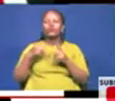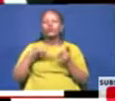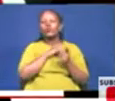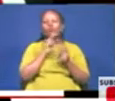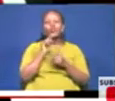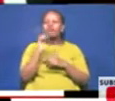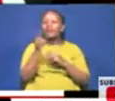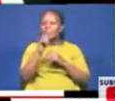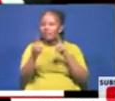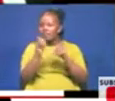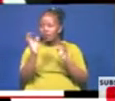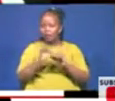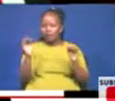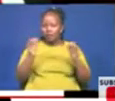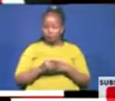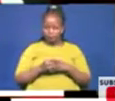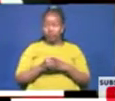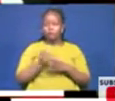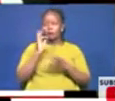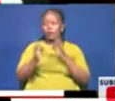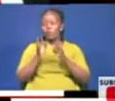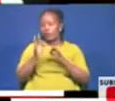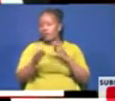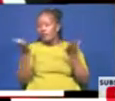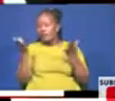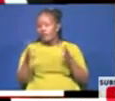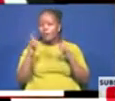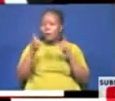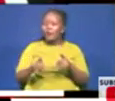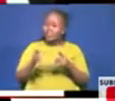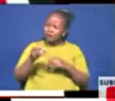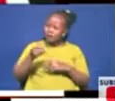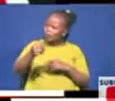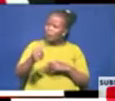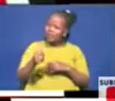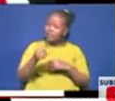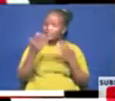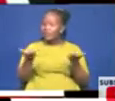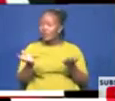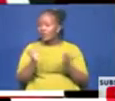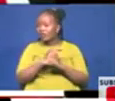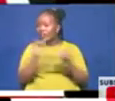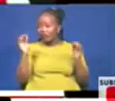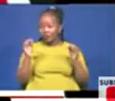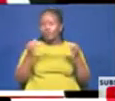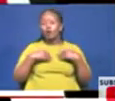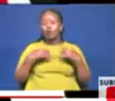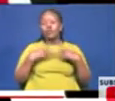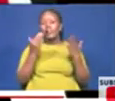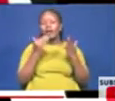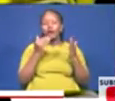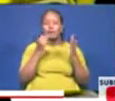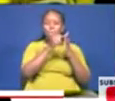product. As to whether they should be compensated for this, there are provisions